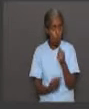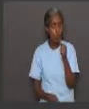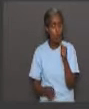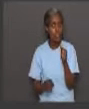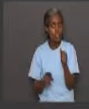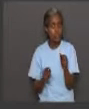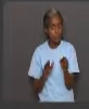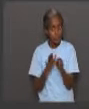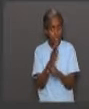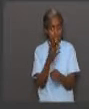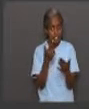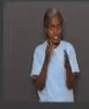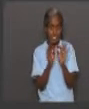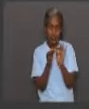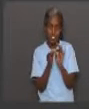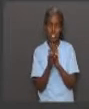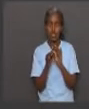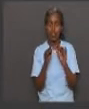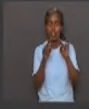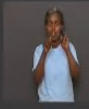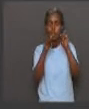the definition of a square.